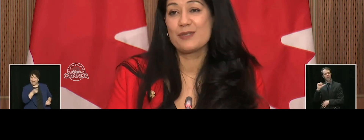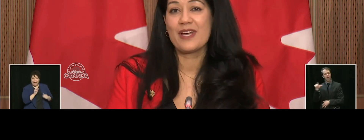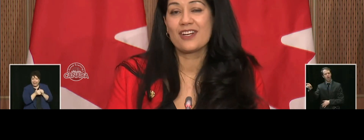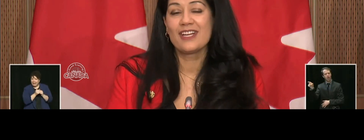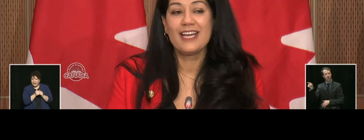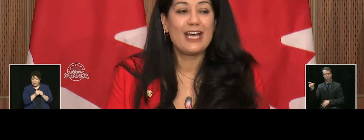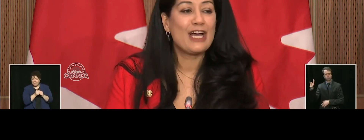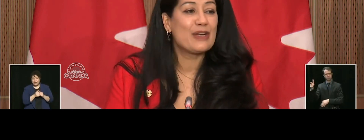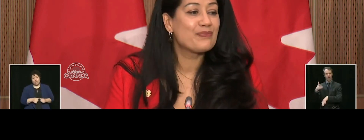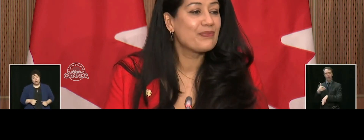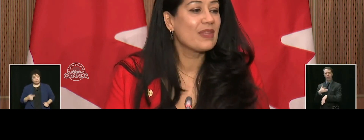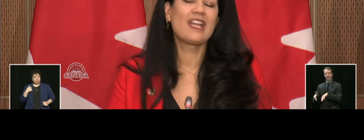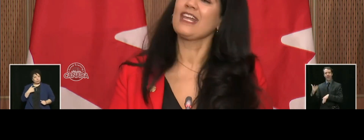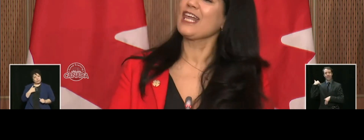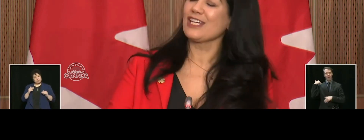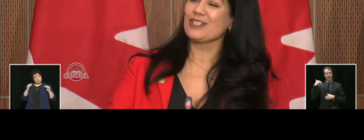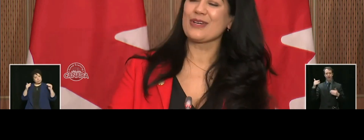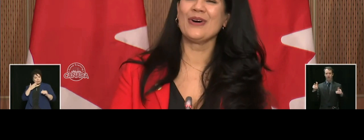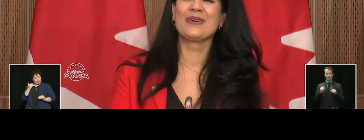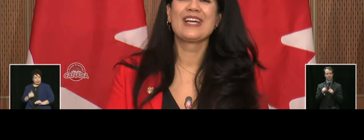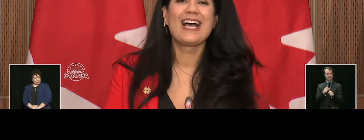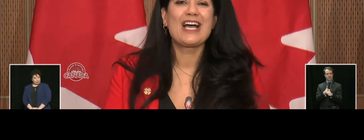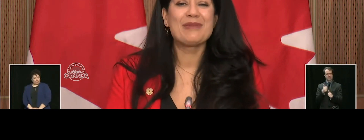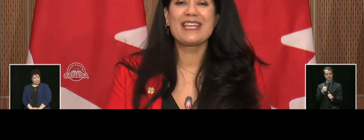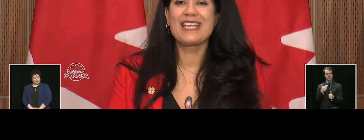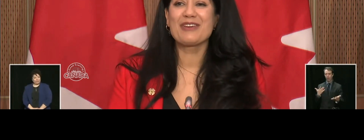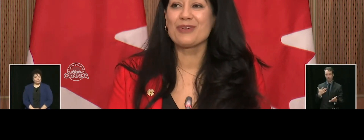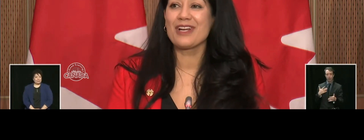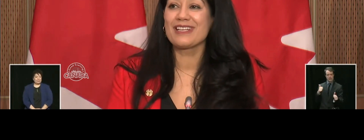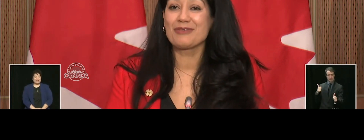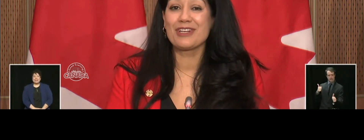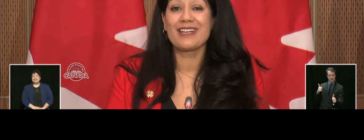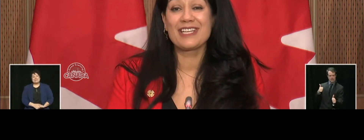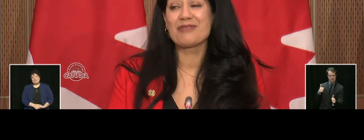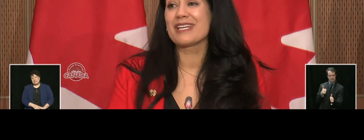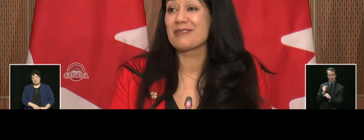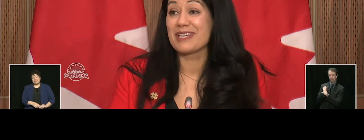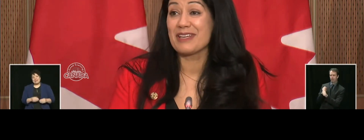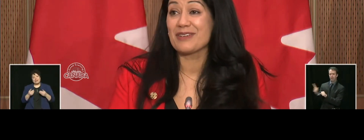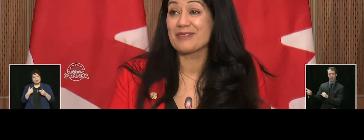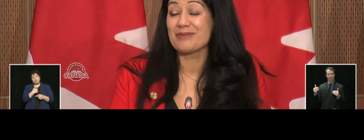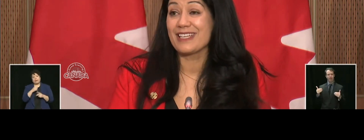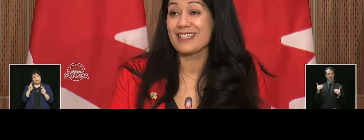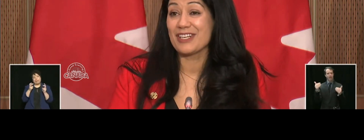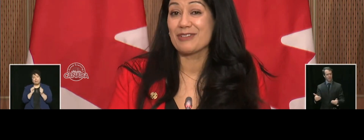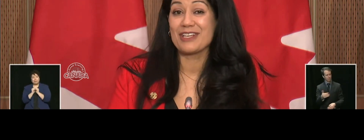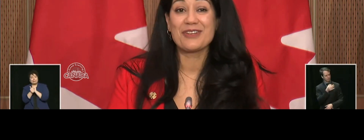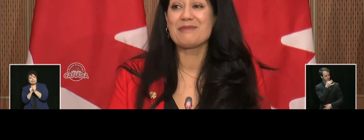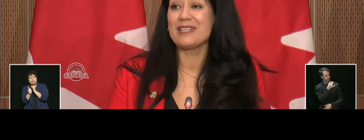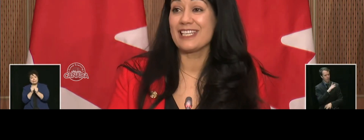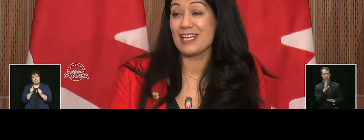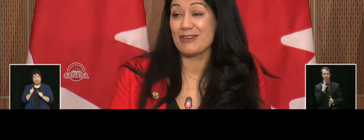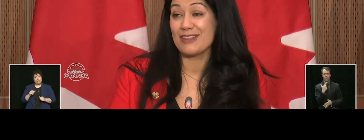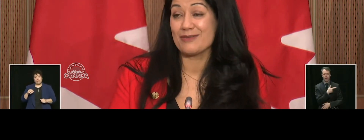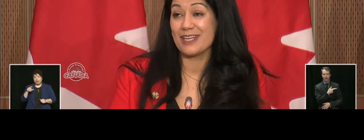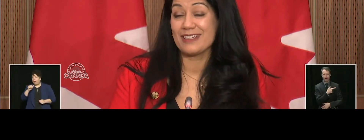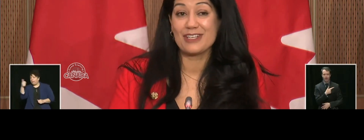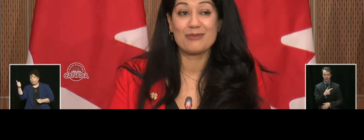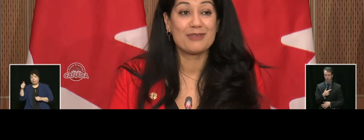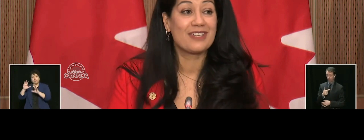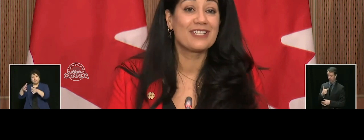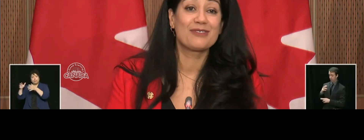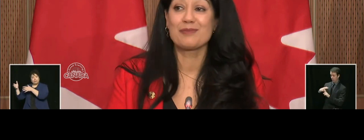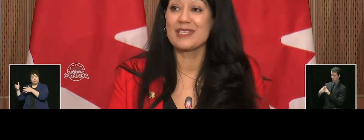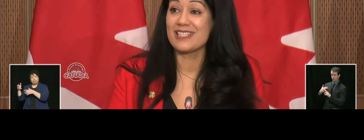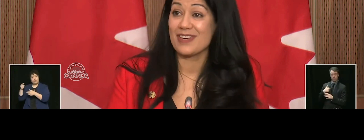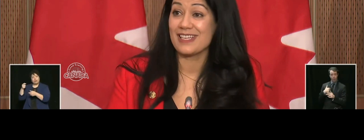Sure, we're just better. So, I mean, I think we're not in a race with any other regulator. We're not trying to beat any other regulator.